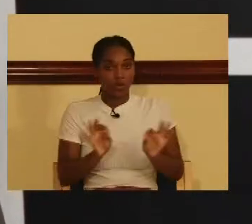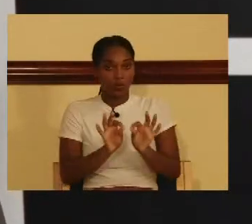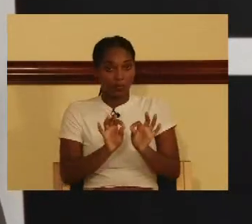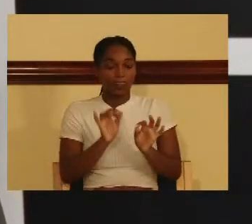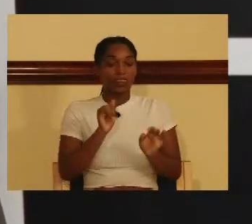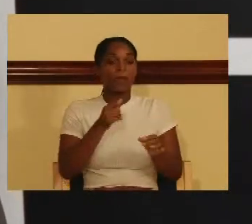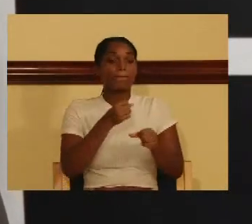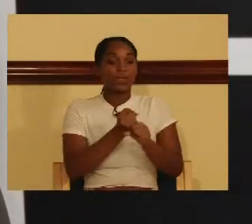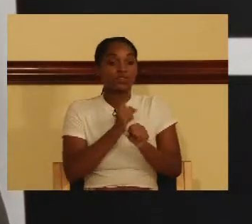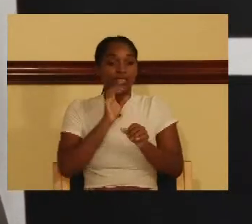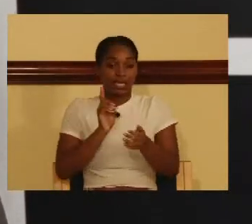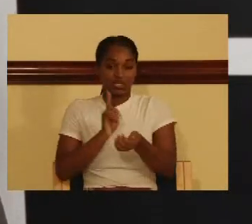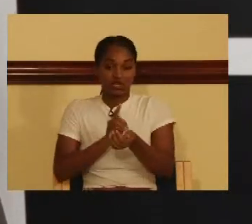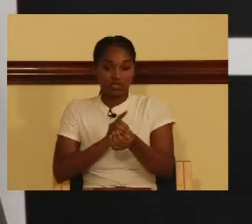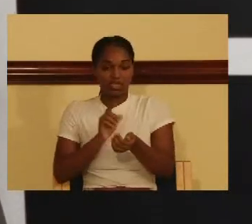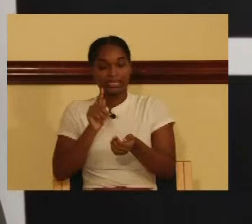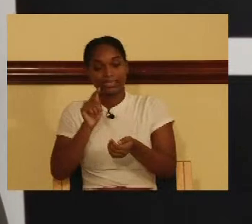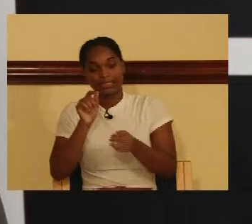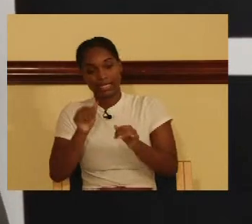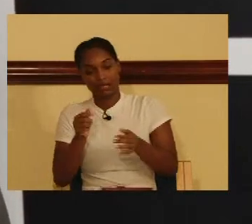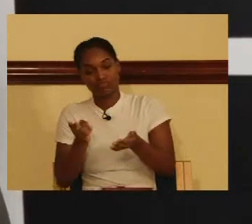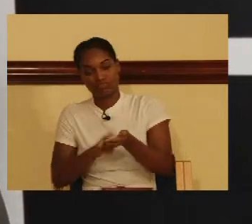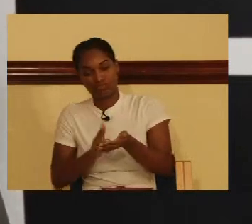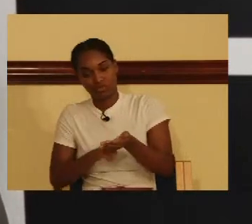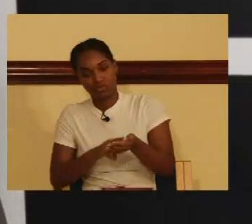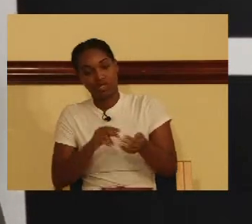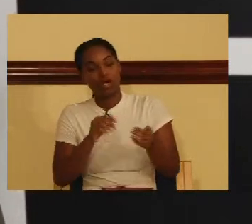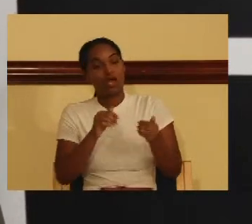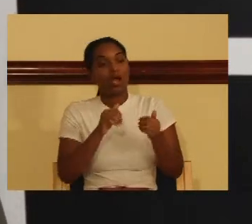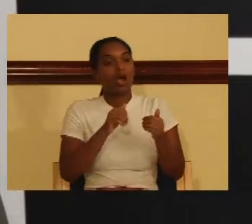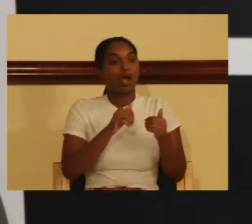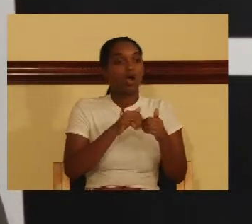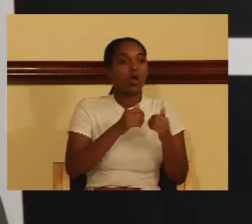the disability and the type of disability, the severity of the